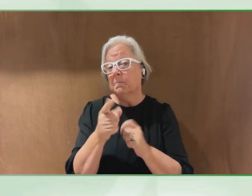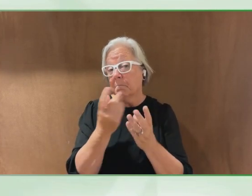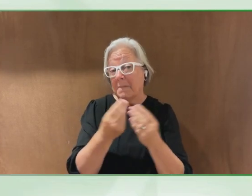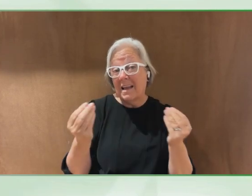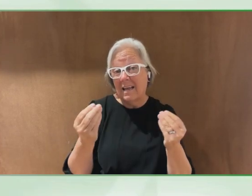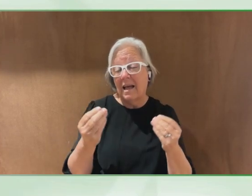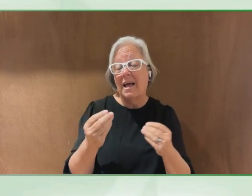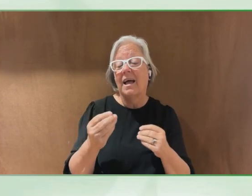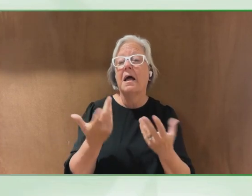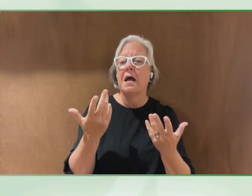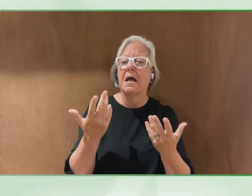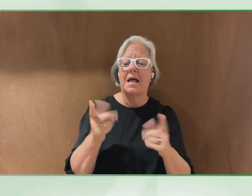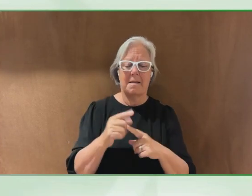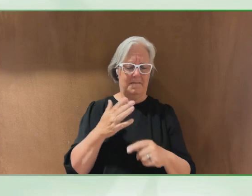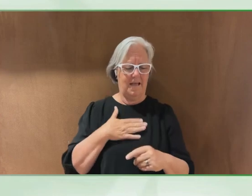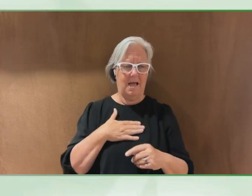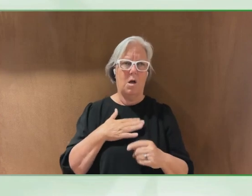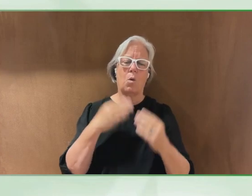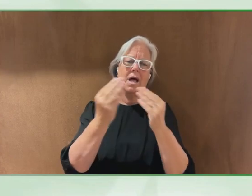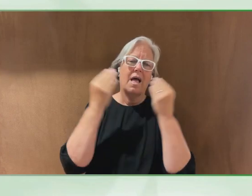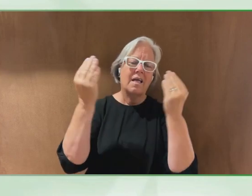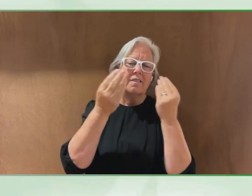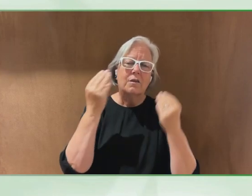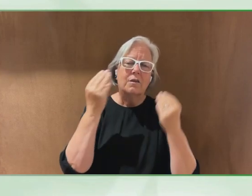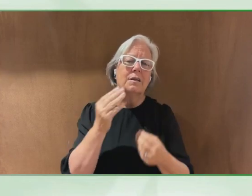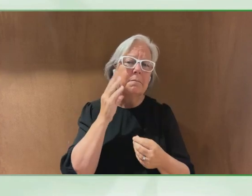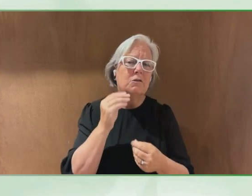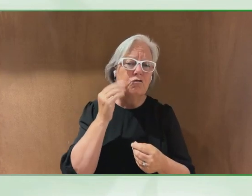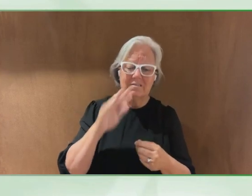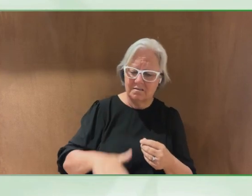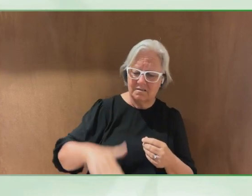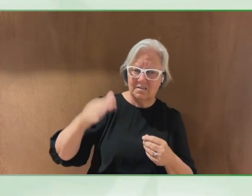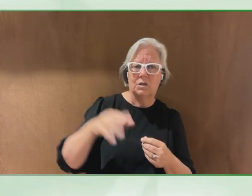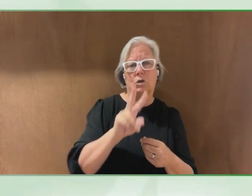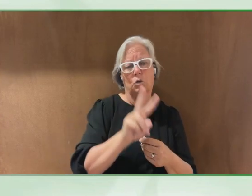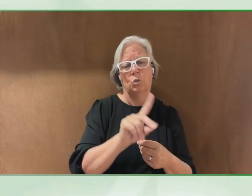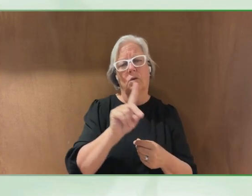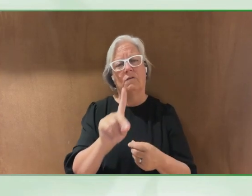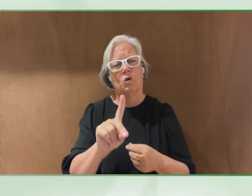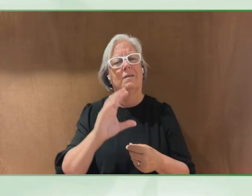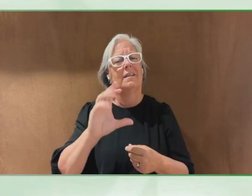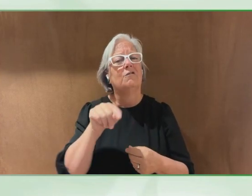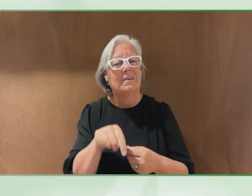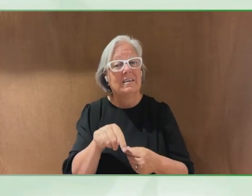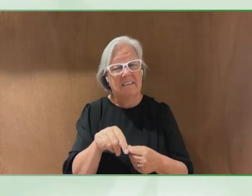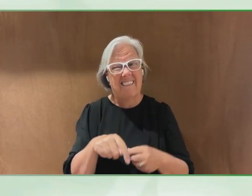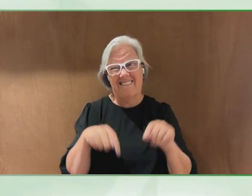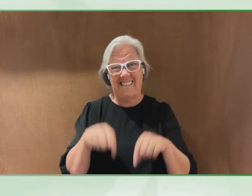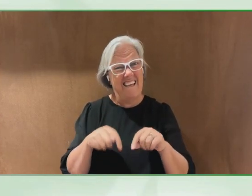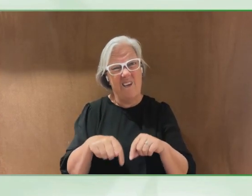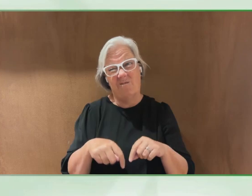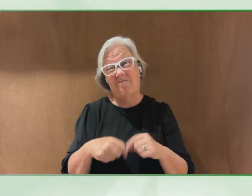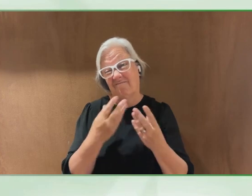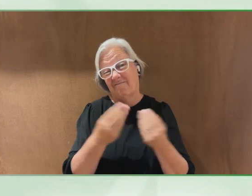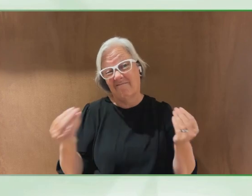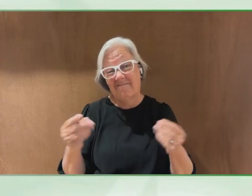own educational experiences growing up as young people in the 21st century. We still face quite considerable amounts of discrimination within